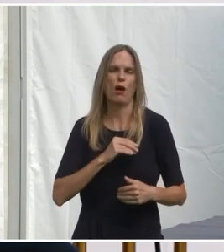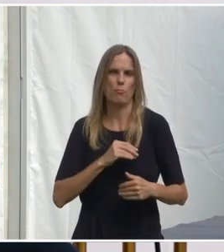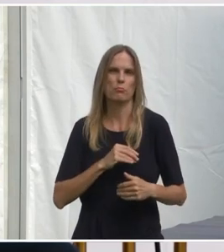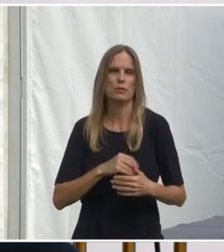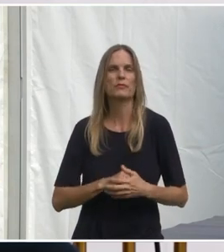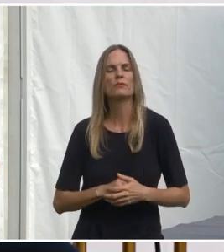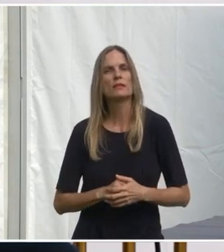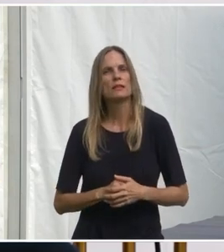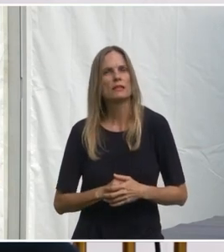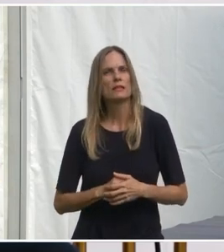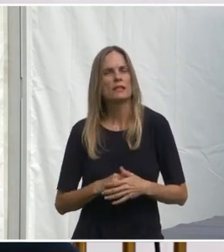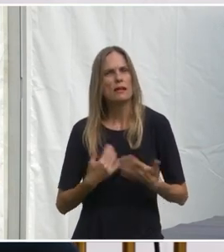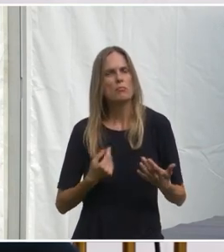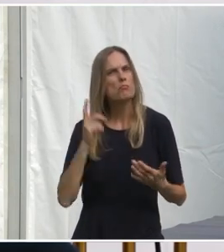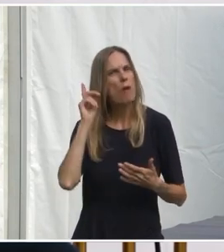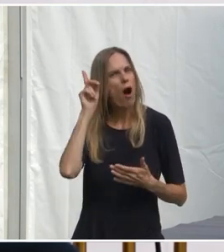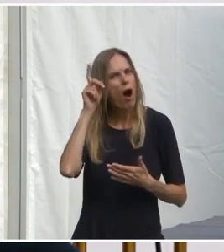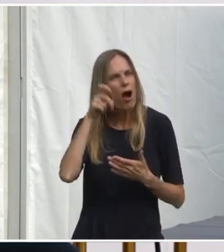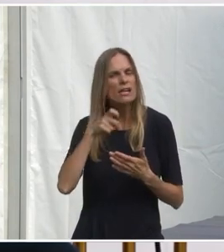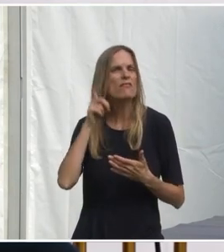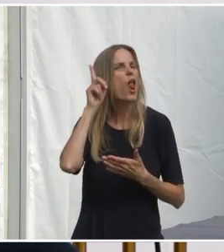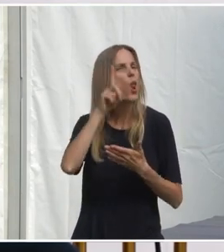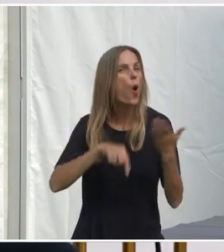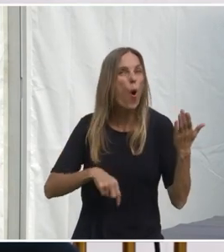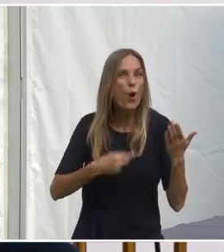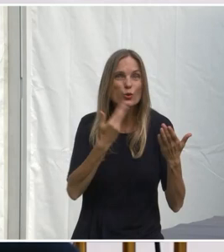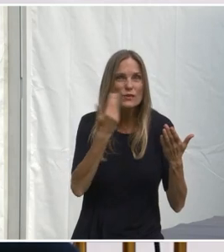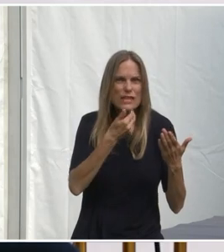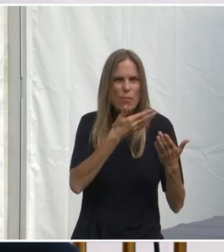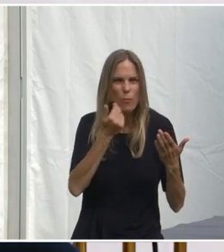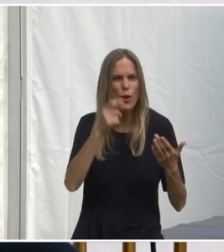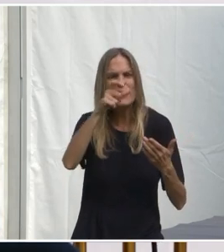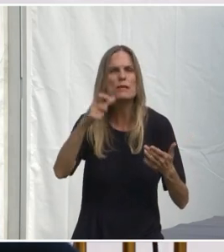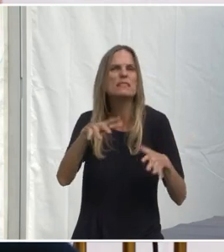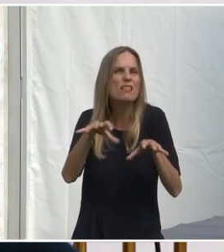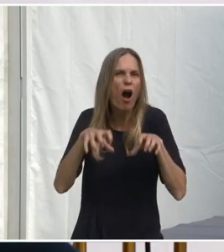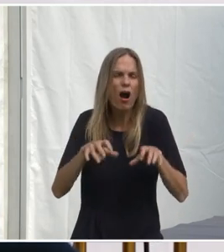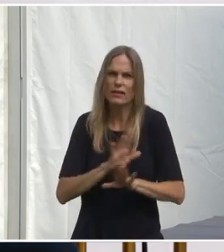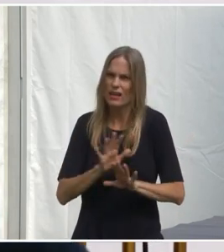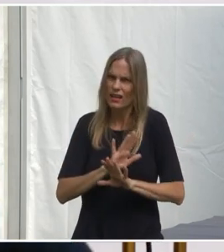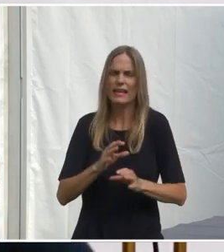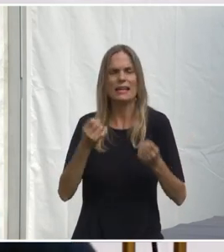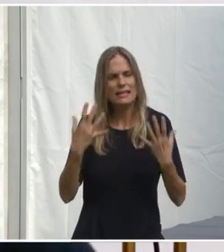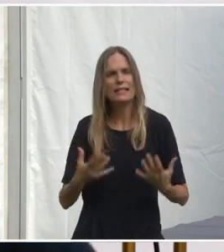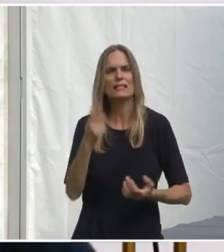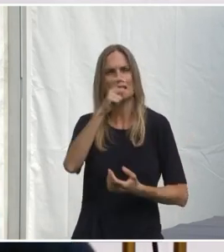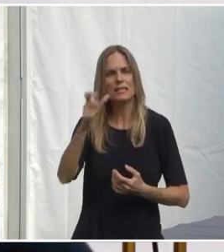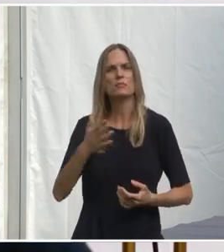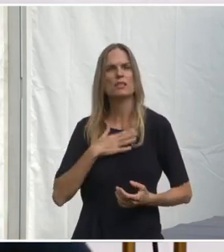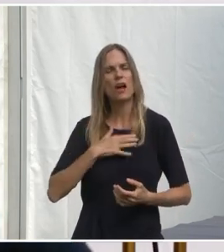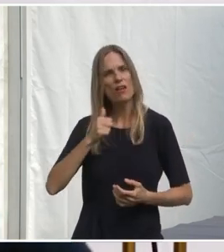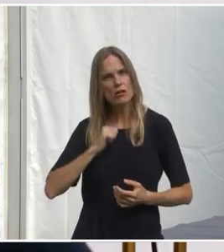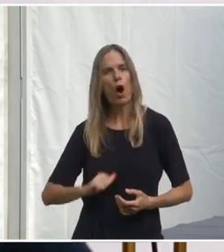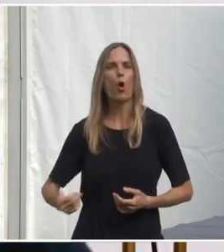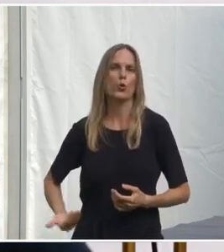then there is no hope. But I think in the end, people are not greedy. They want to have this kind of peaceful life